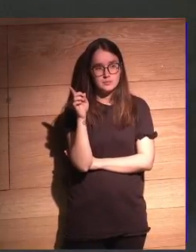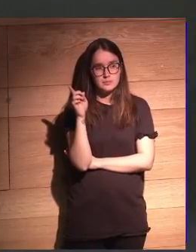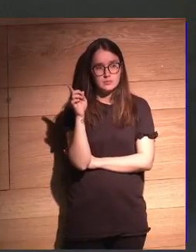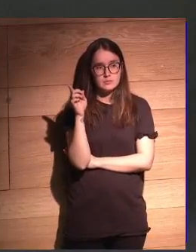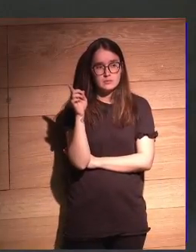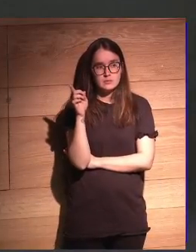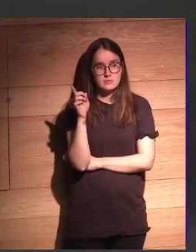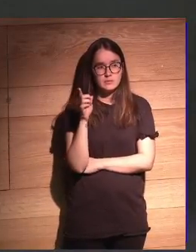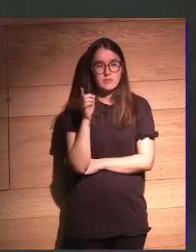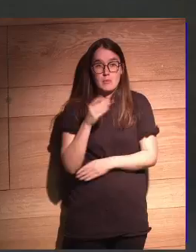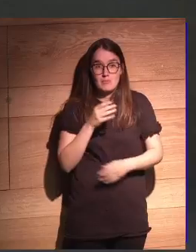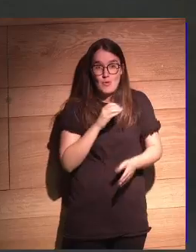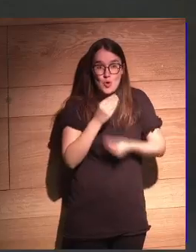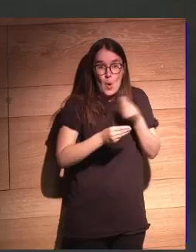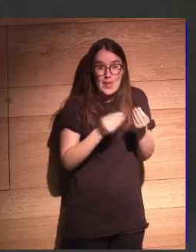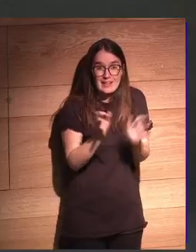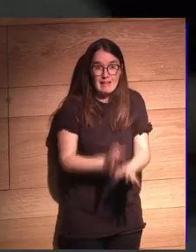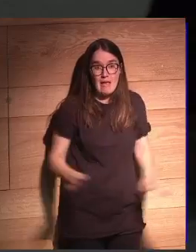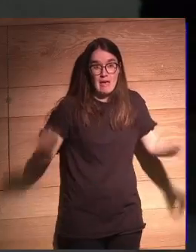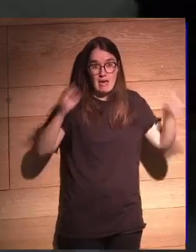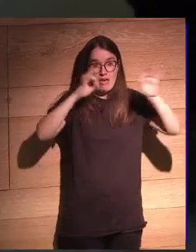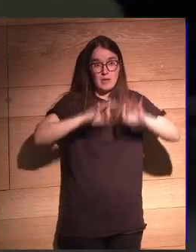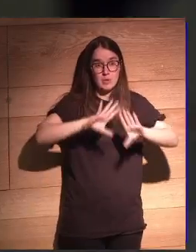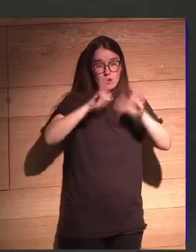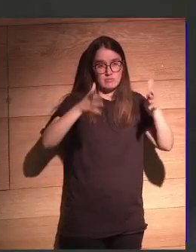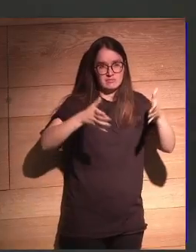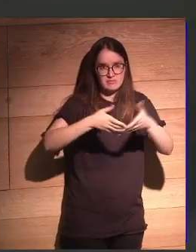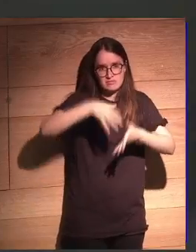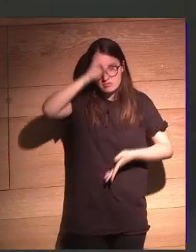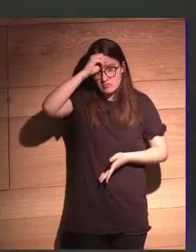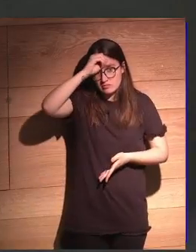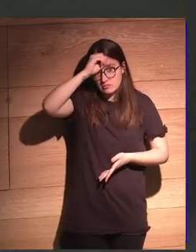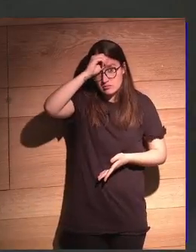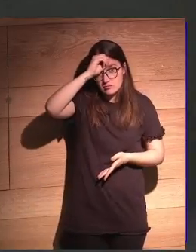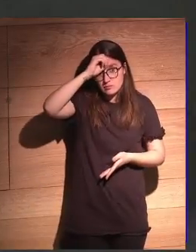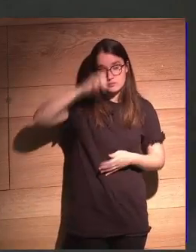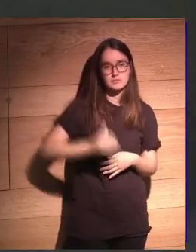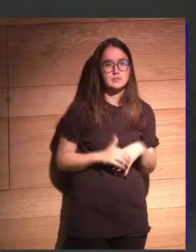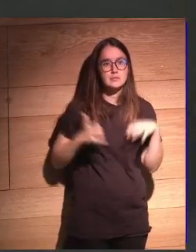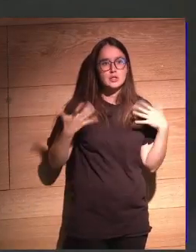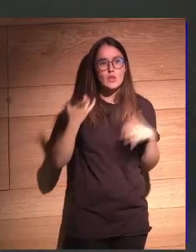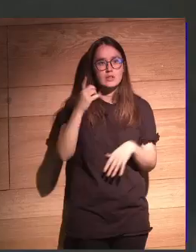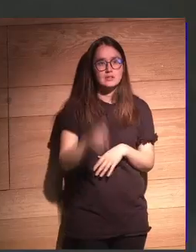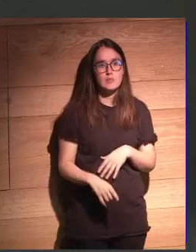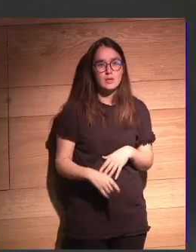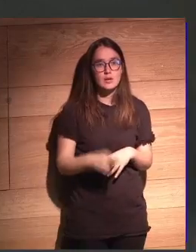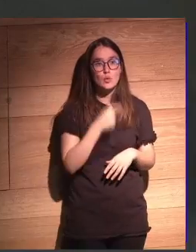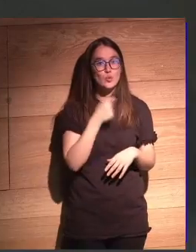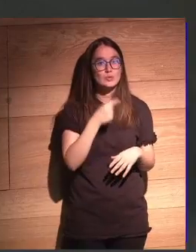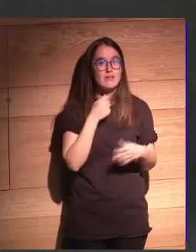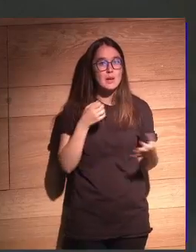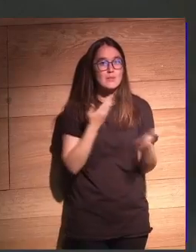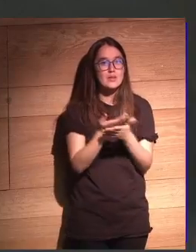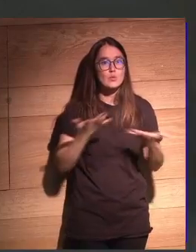of this institute resigns because they not only they do nothing, but they're completely lacking